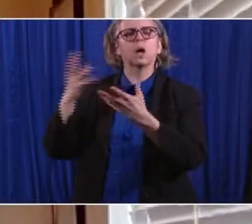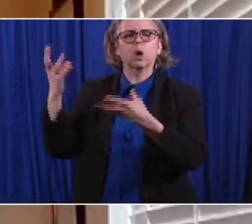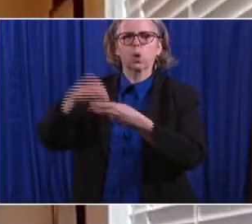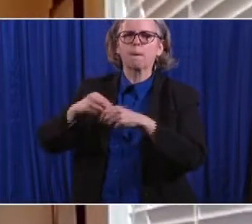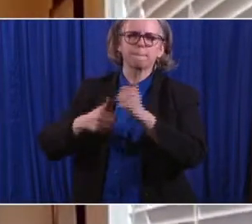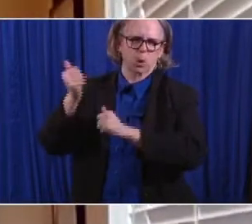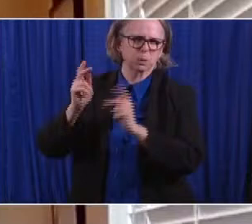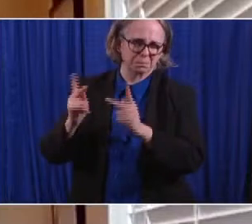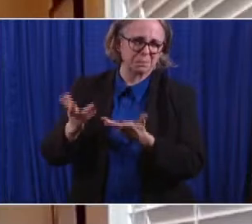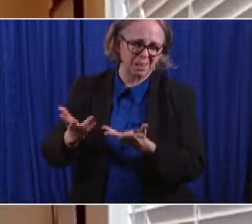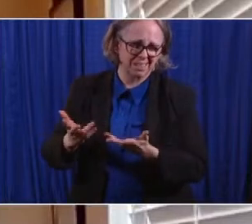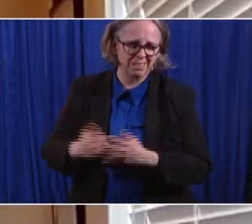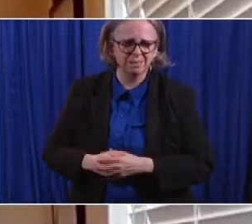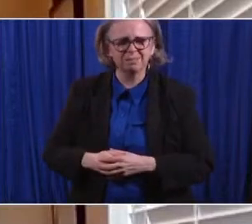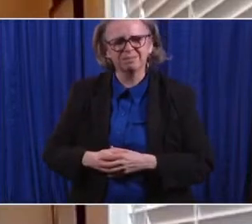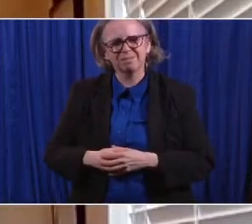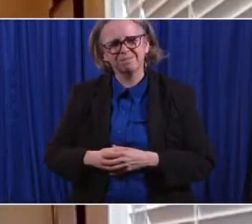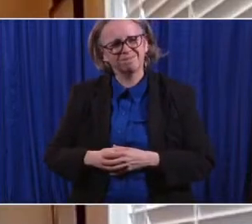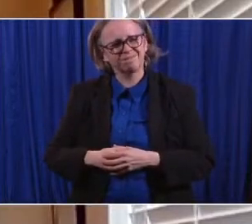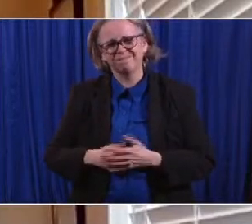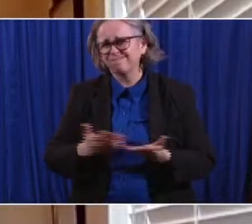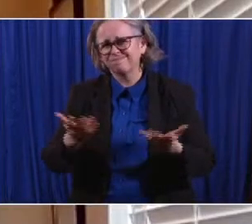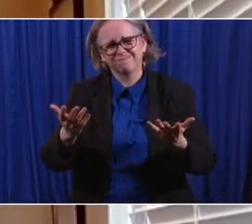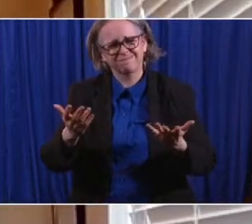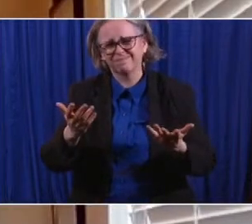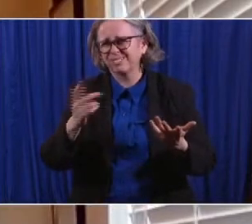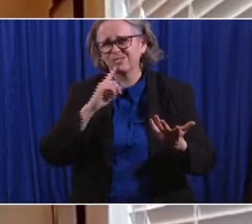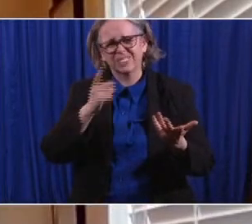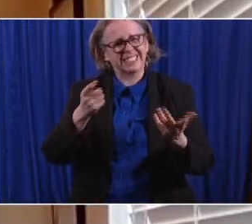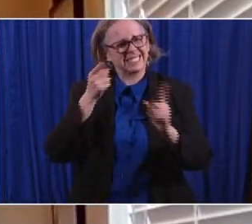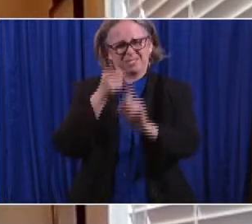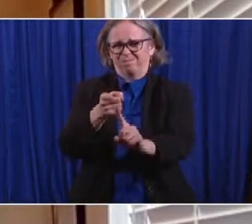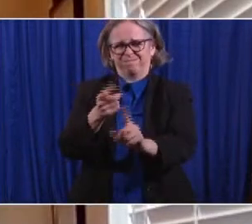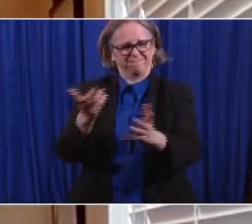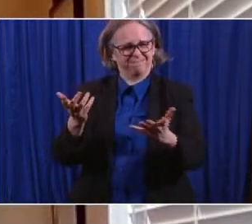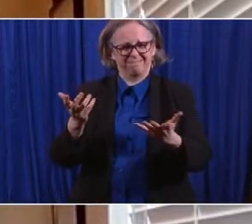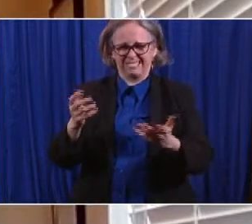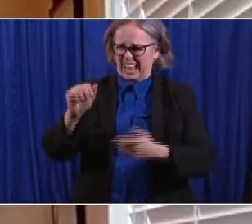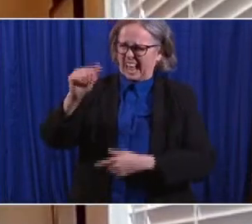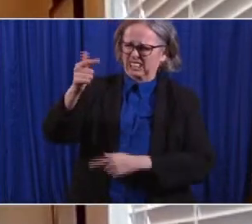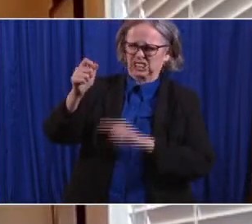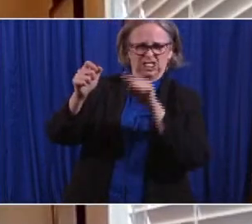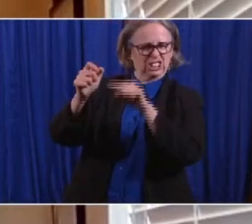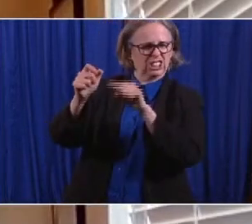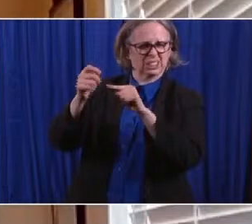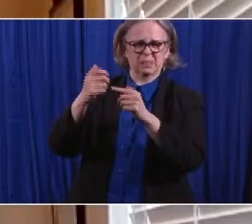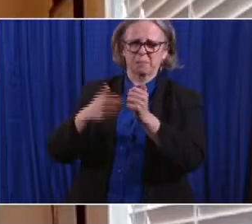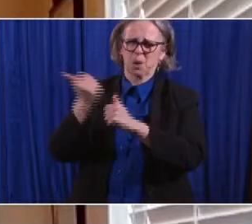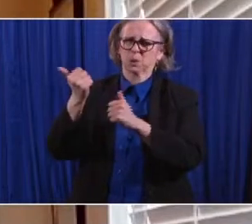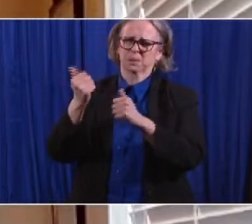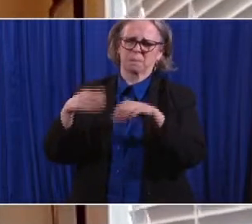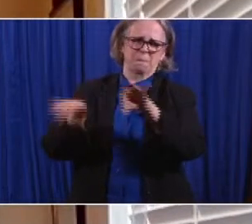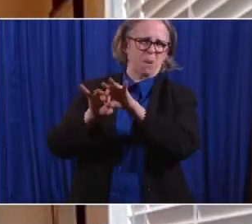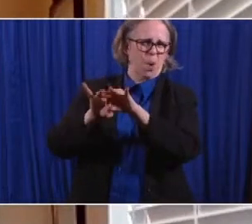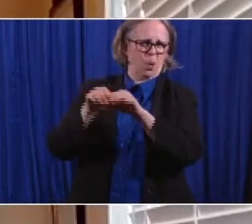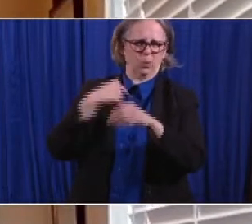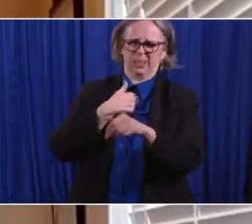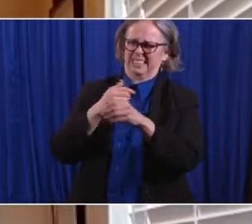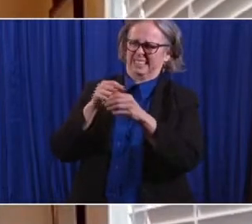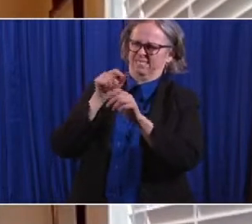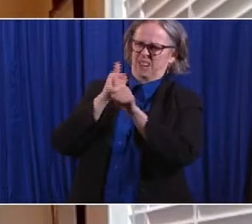very simply put, age really does allow us to best capture risk, as evidenced by the